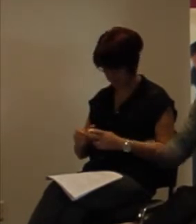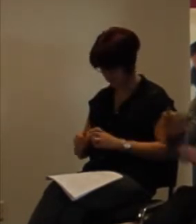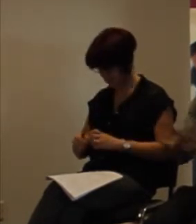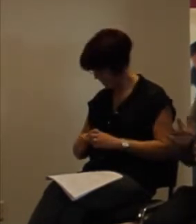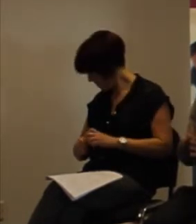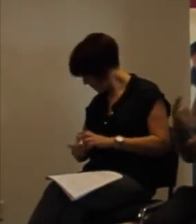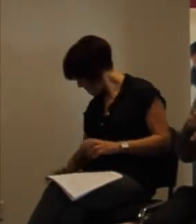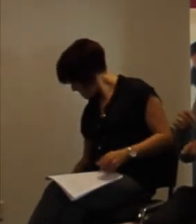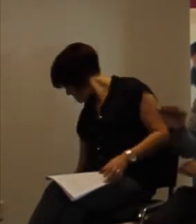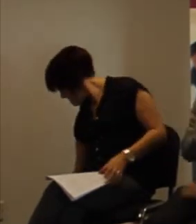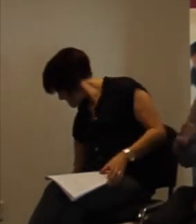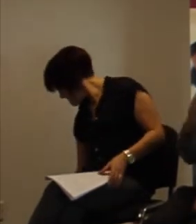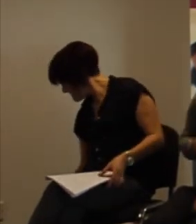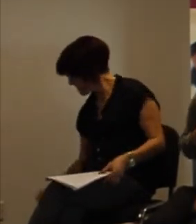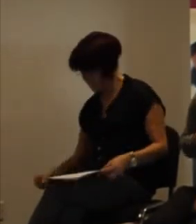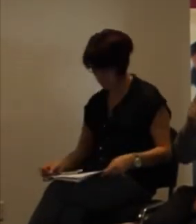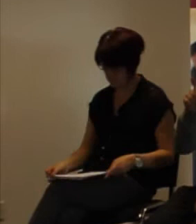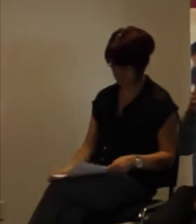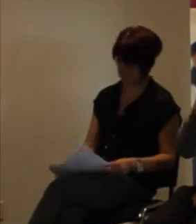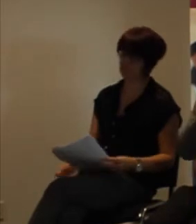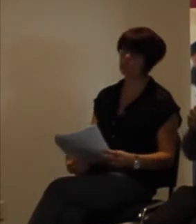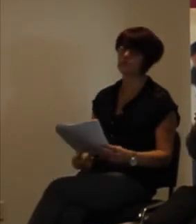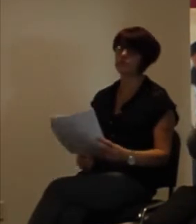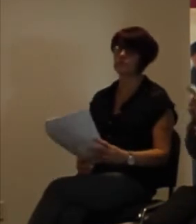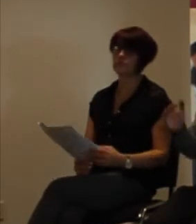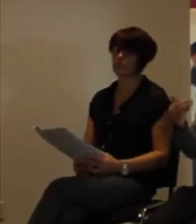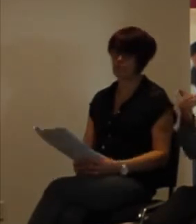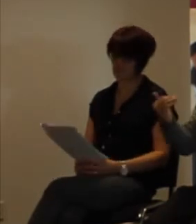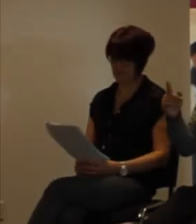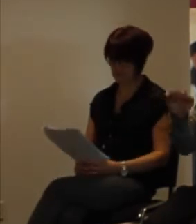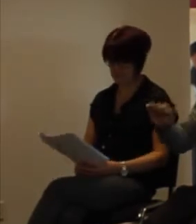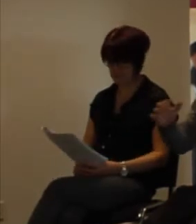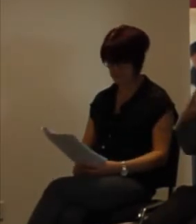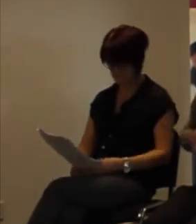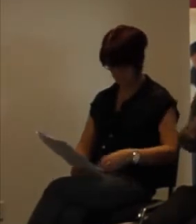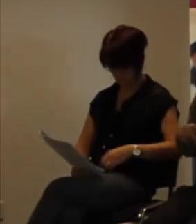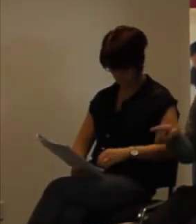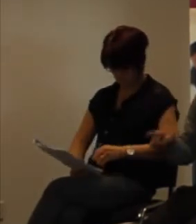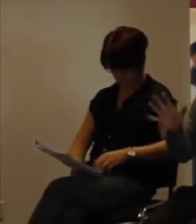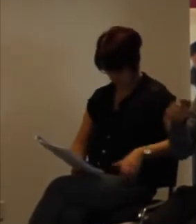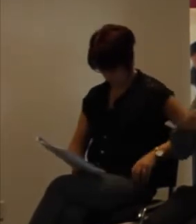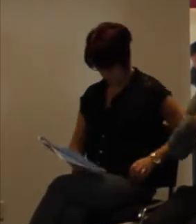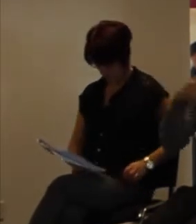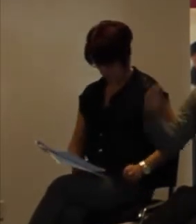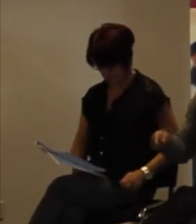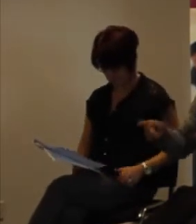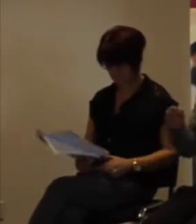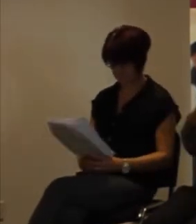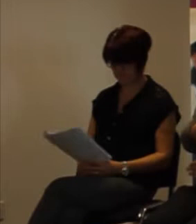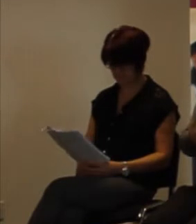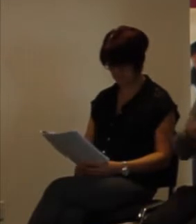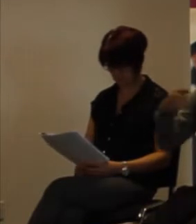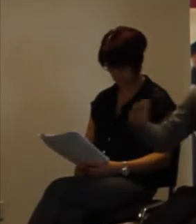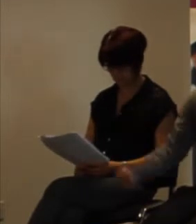also should reflect the severity of the requirement of the learner. So we shouldn't be